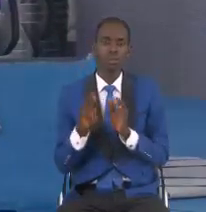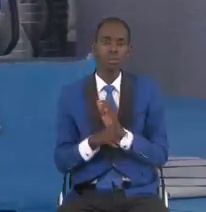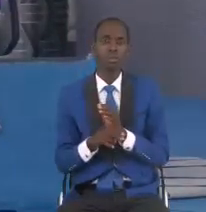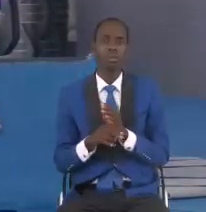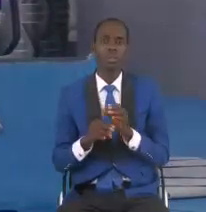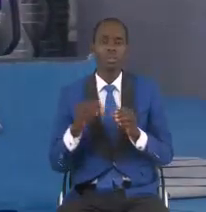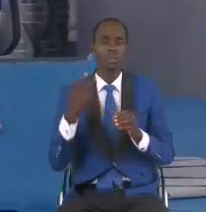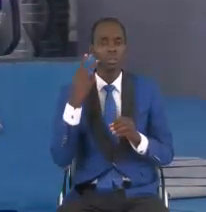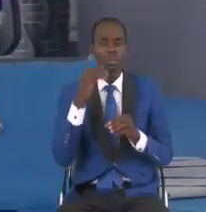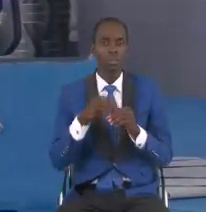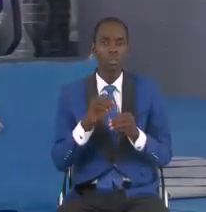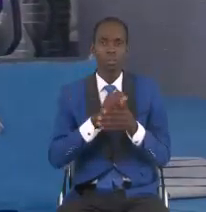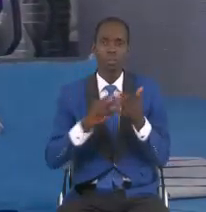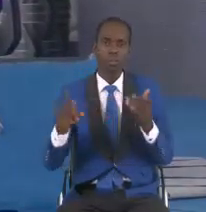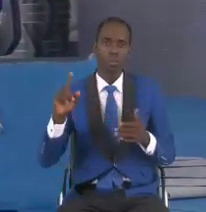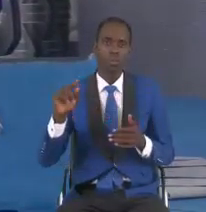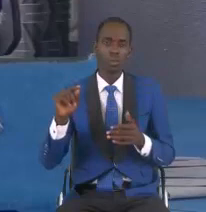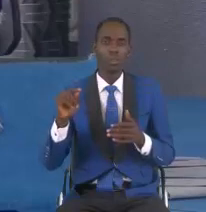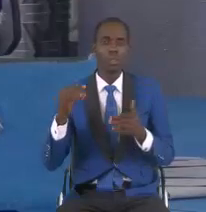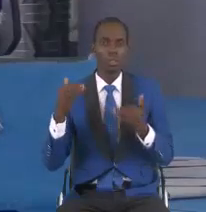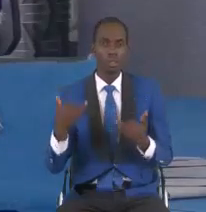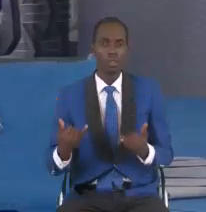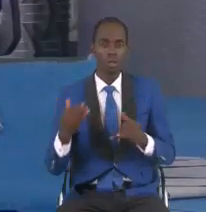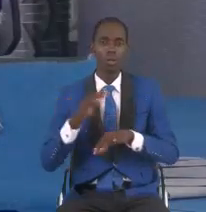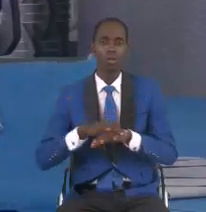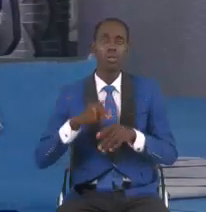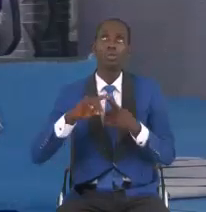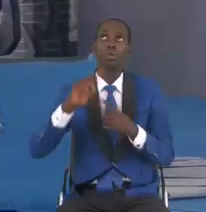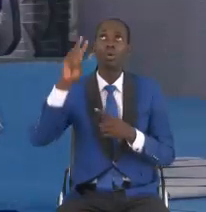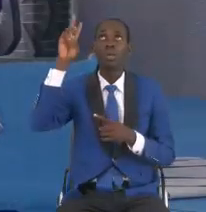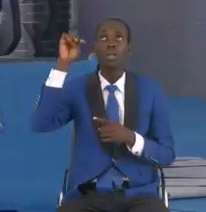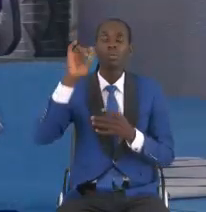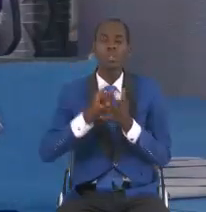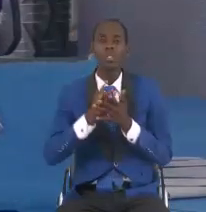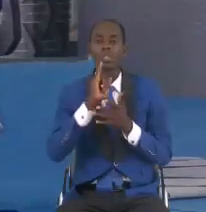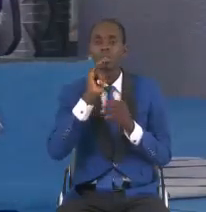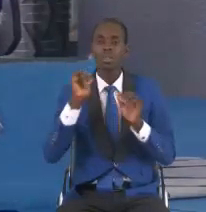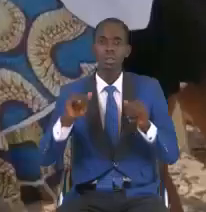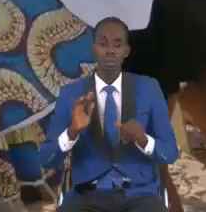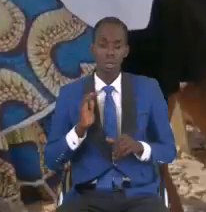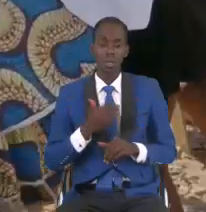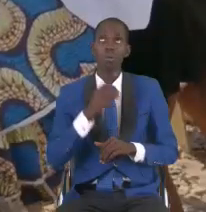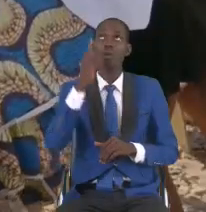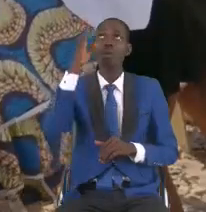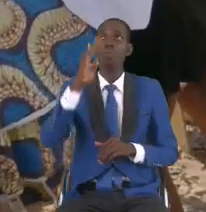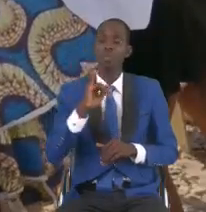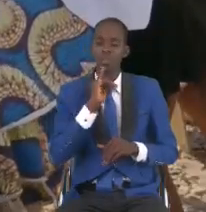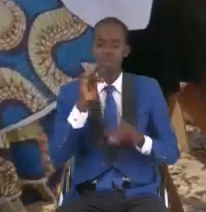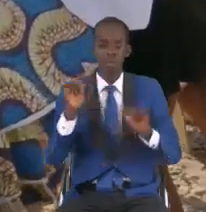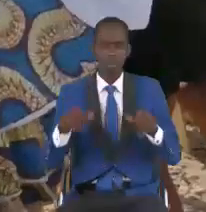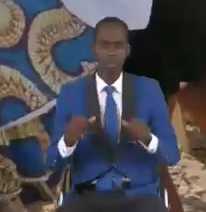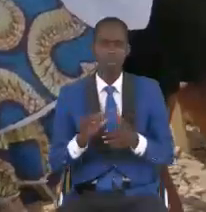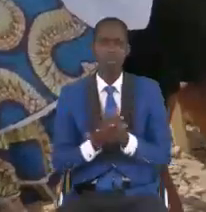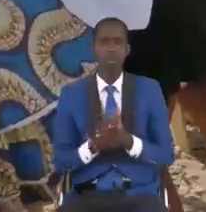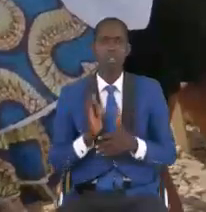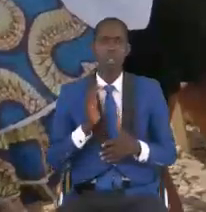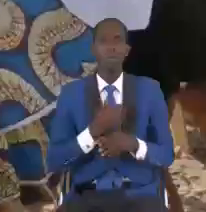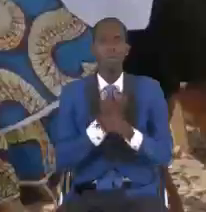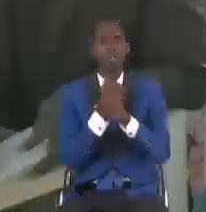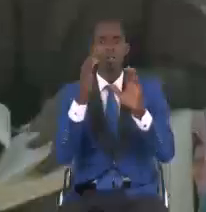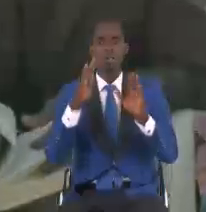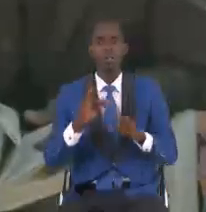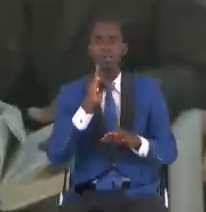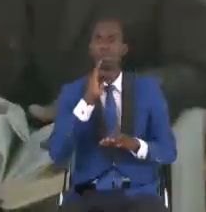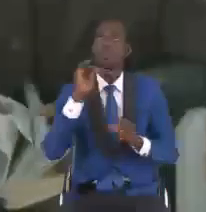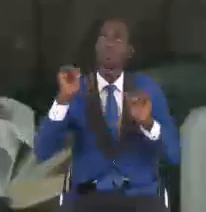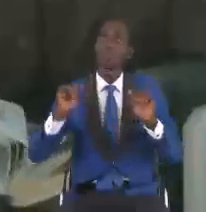it says, now unto him that is able, our God is able, our Savior is